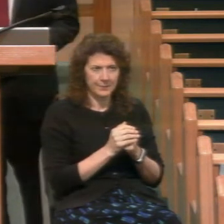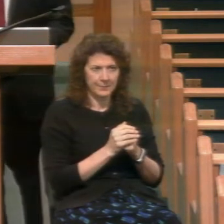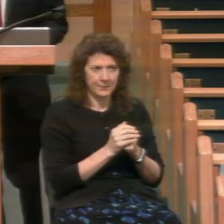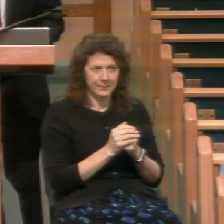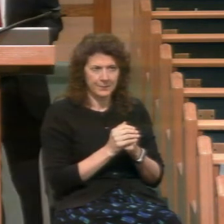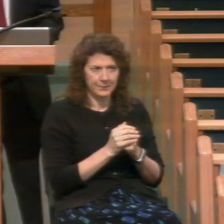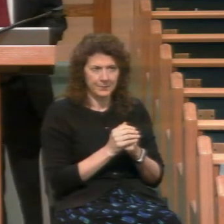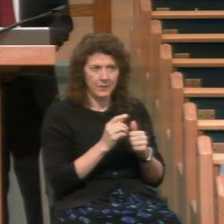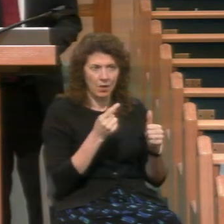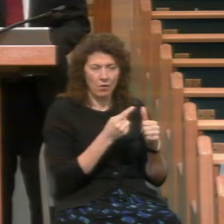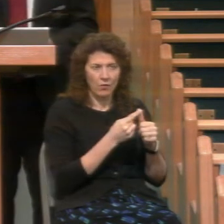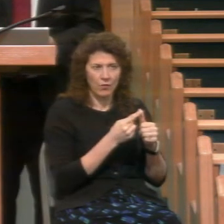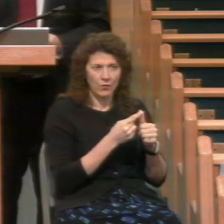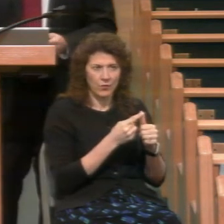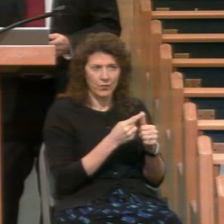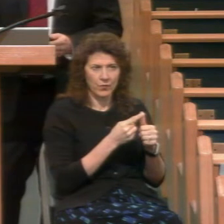But in First